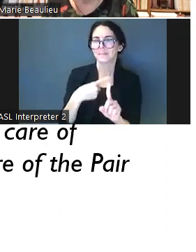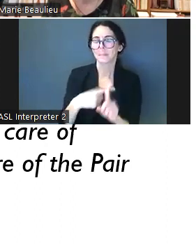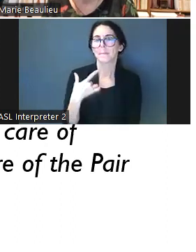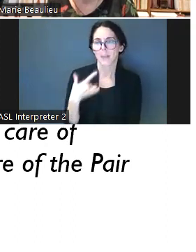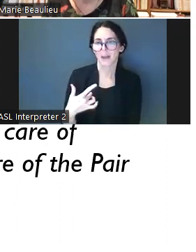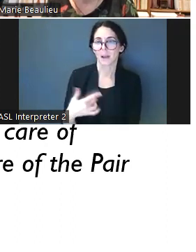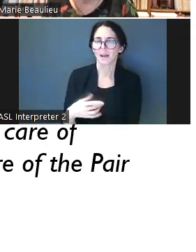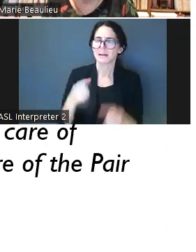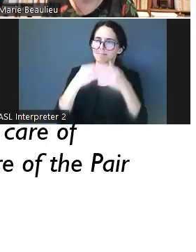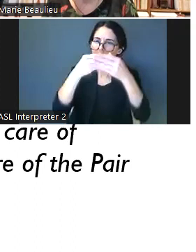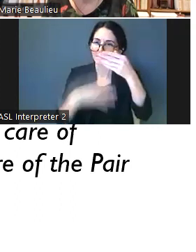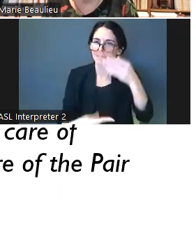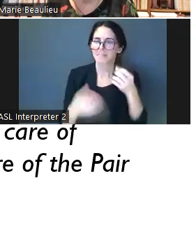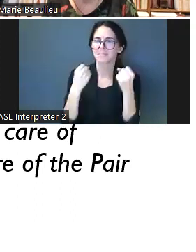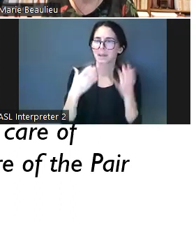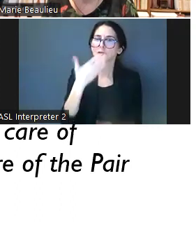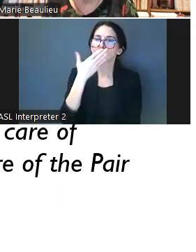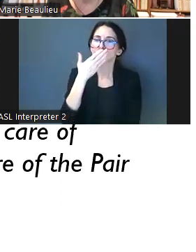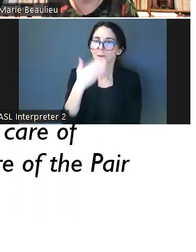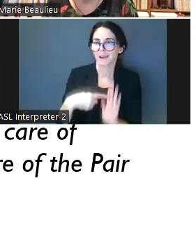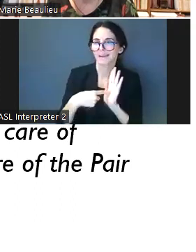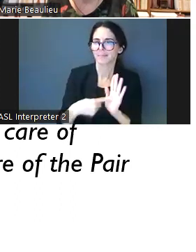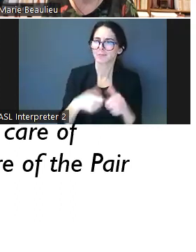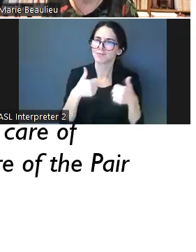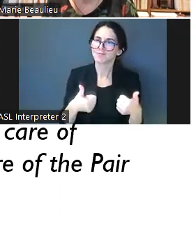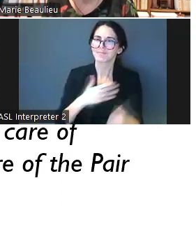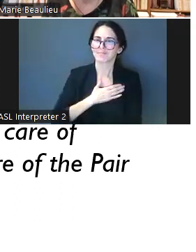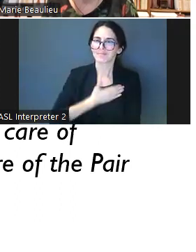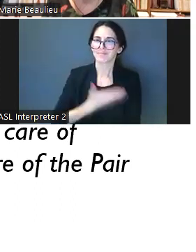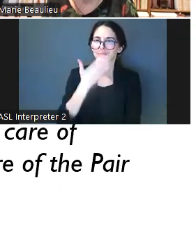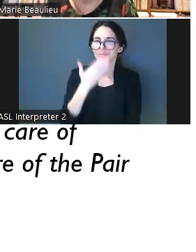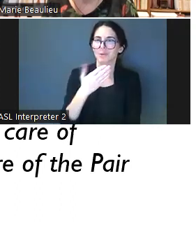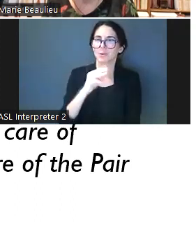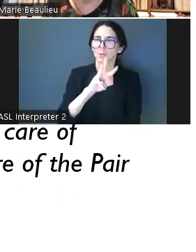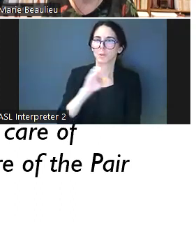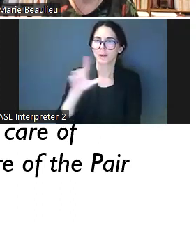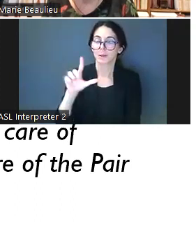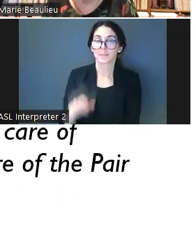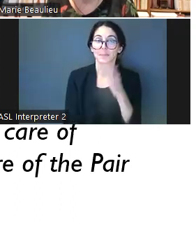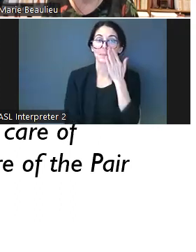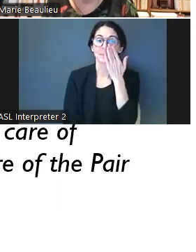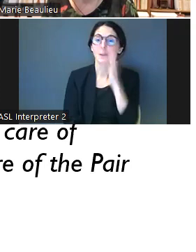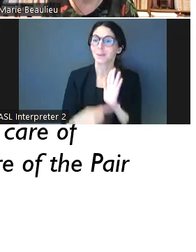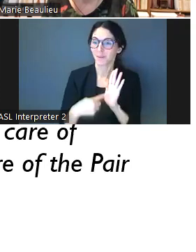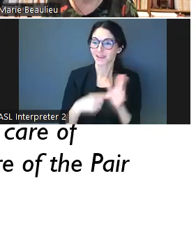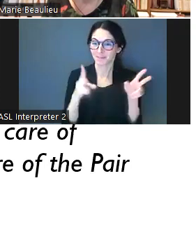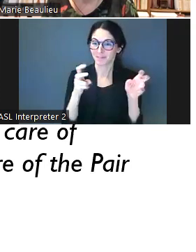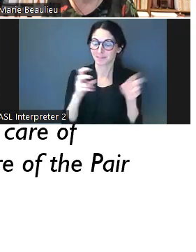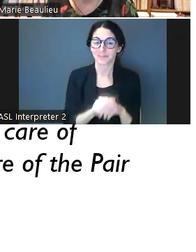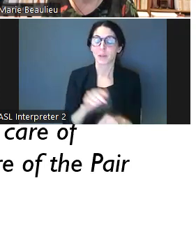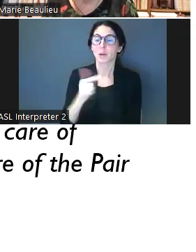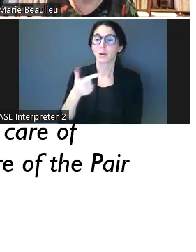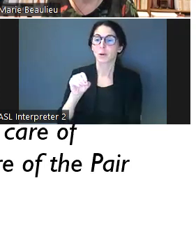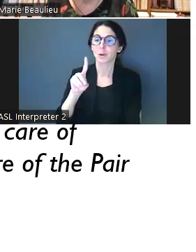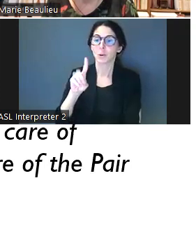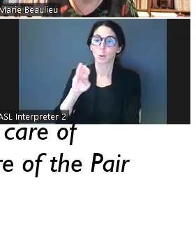of examples of goodwill behavior. So here you have a man who says that goodwill can be the act